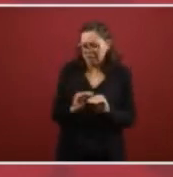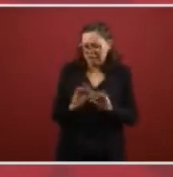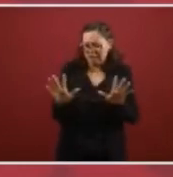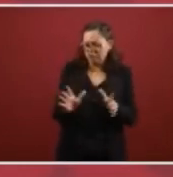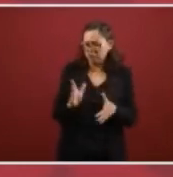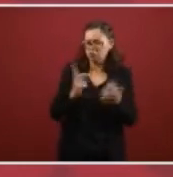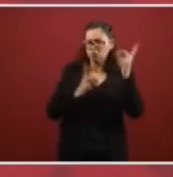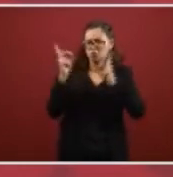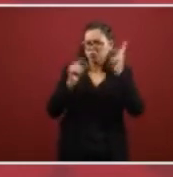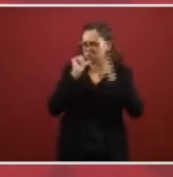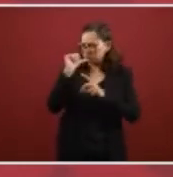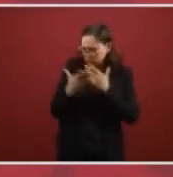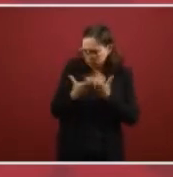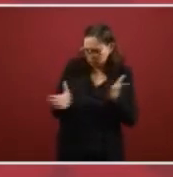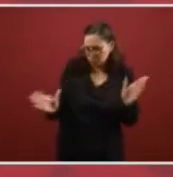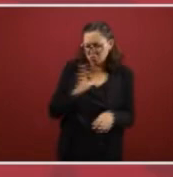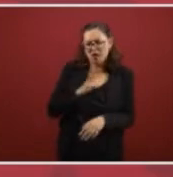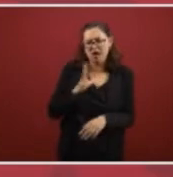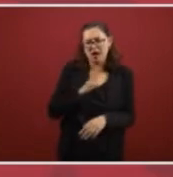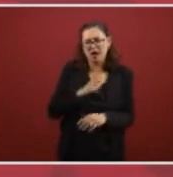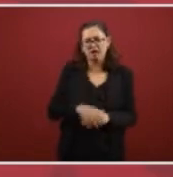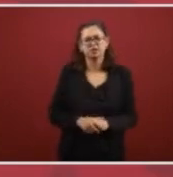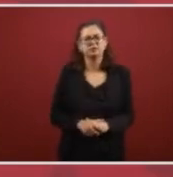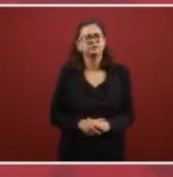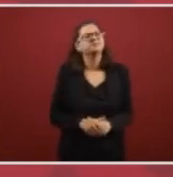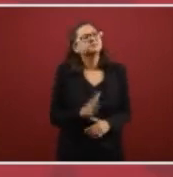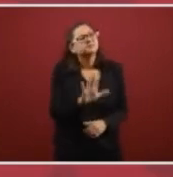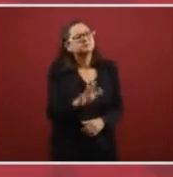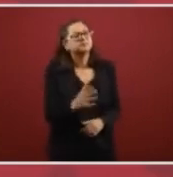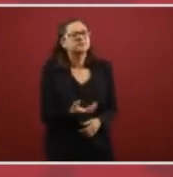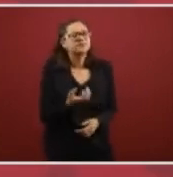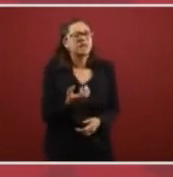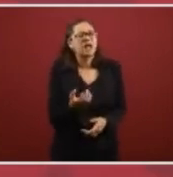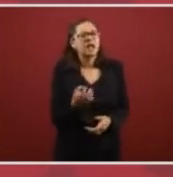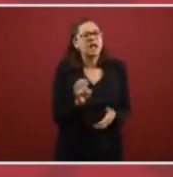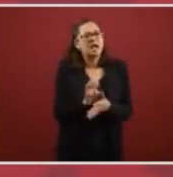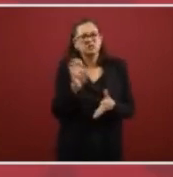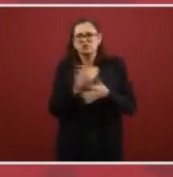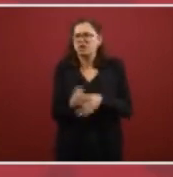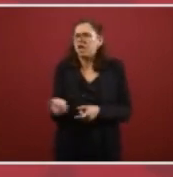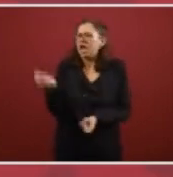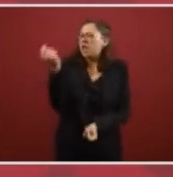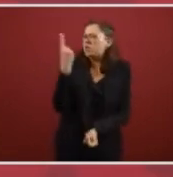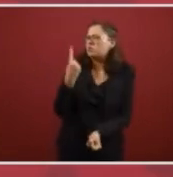more openings or coverage.